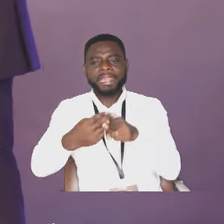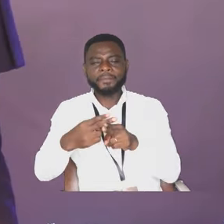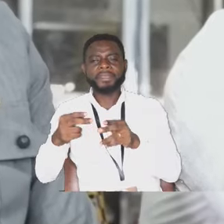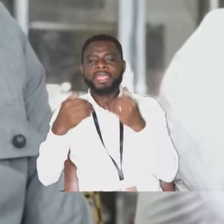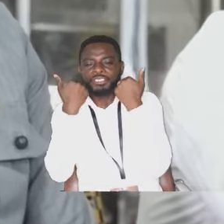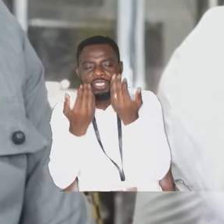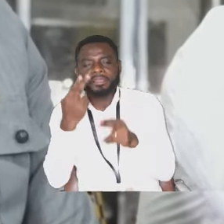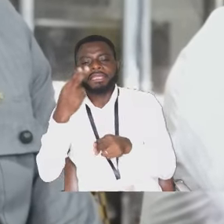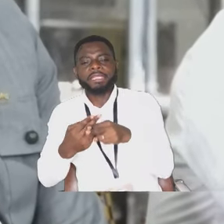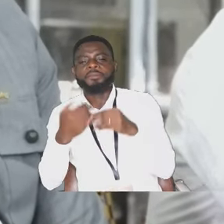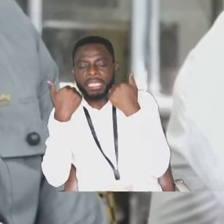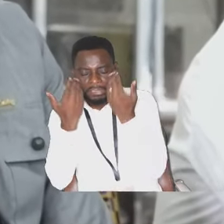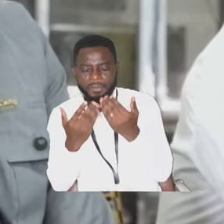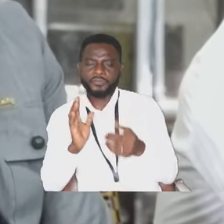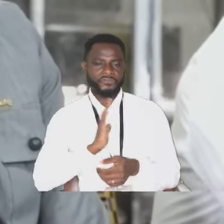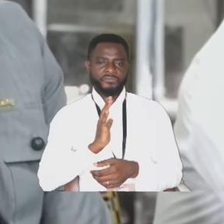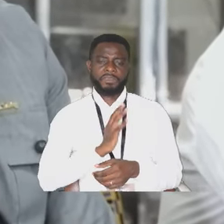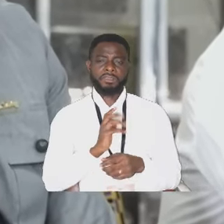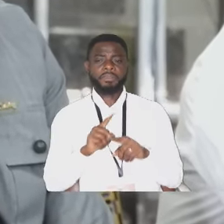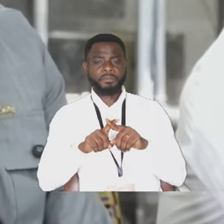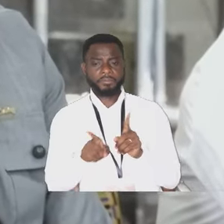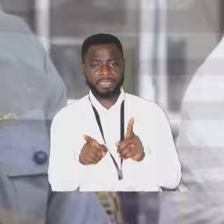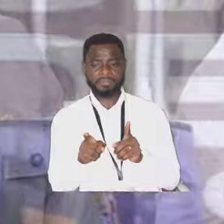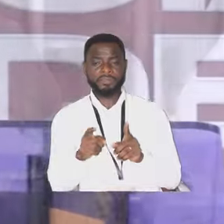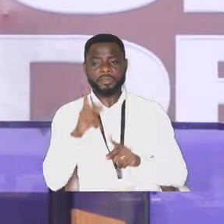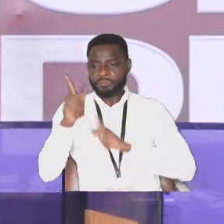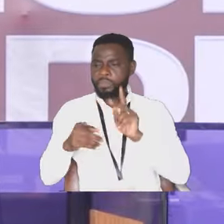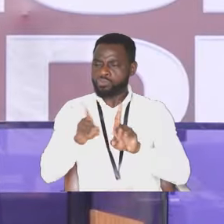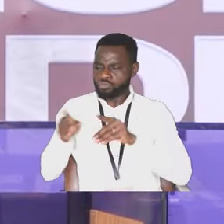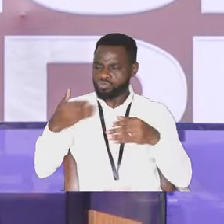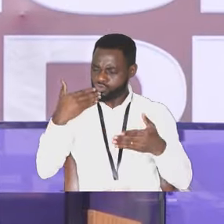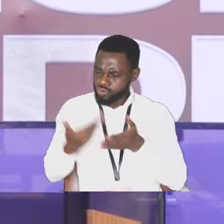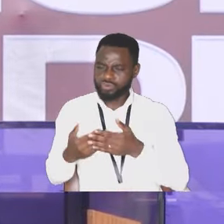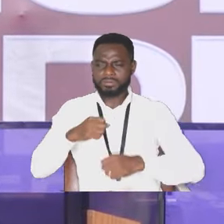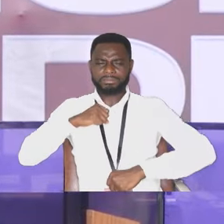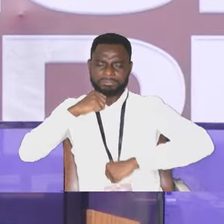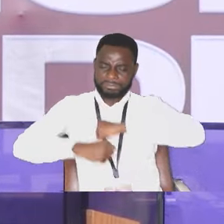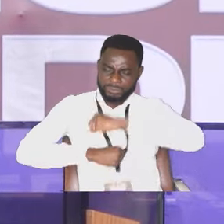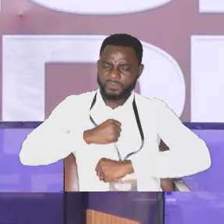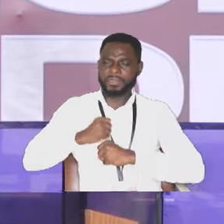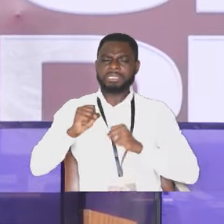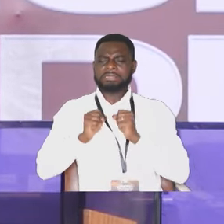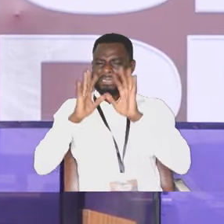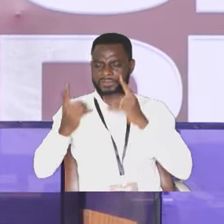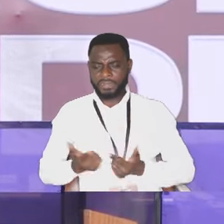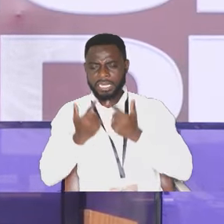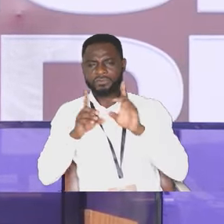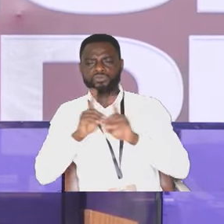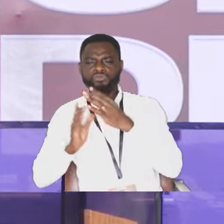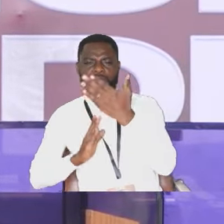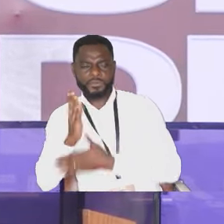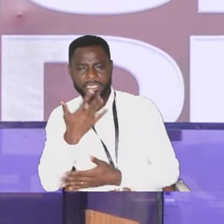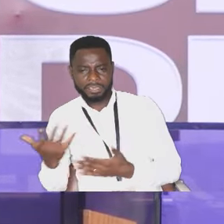naming and shaming. Meanwhile, those people who are sacrificing their lives to do the right thing and they have